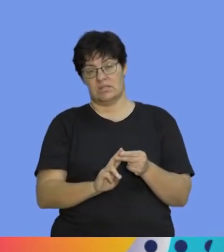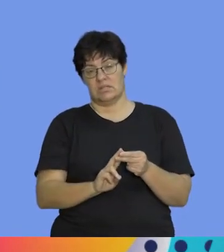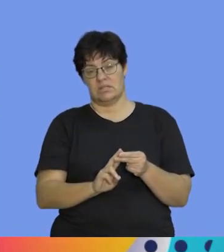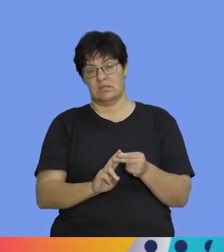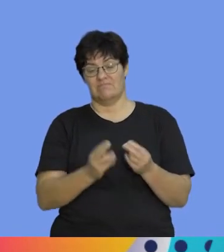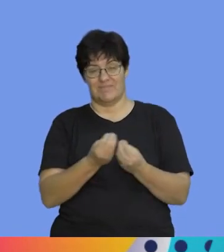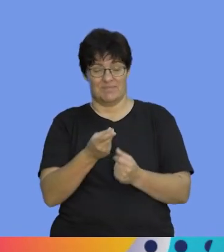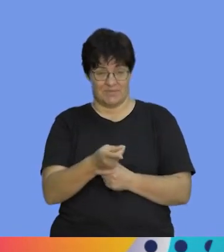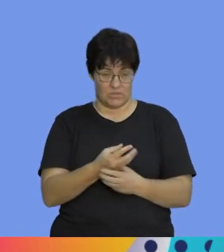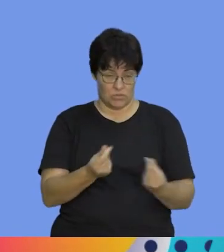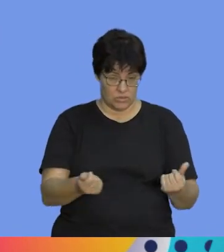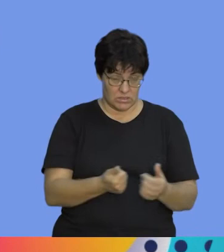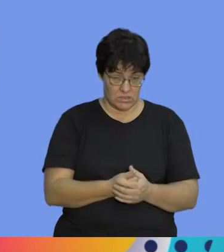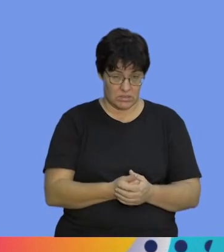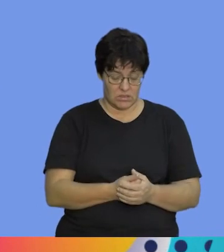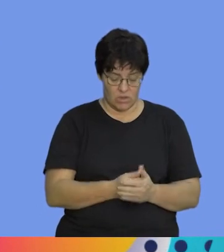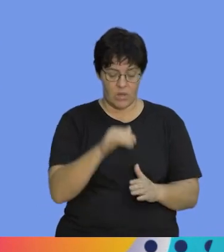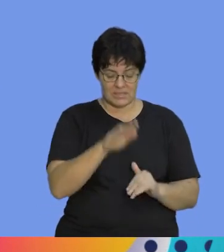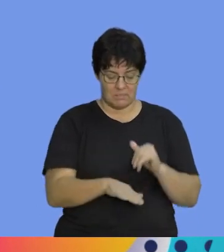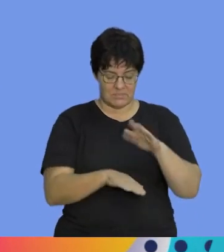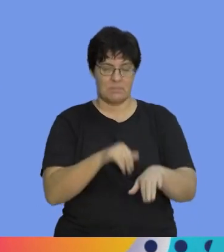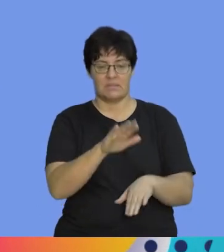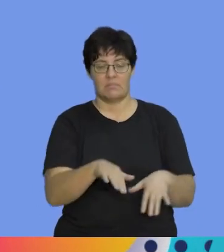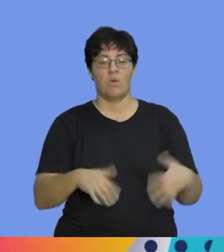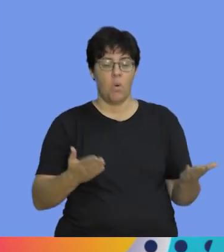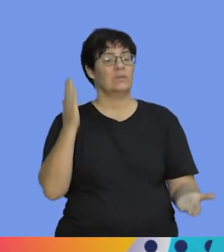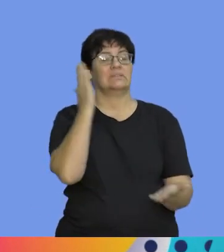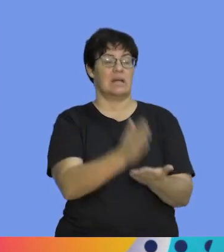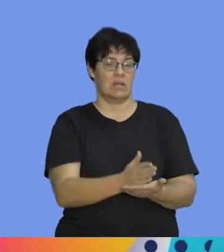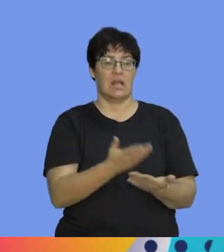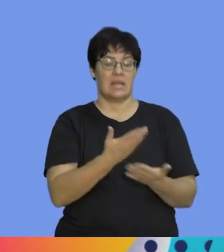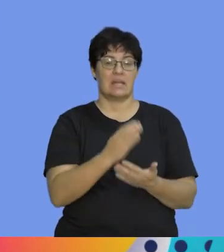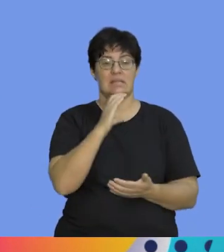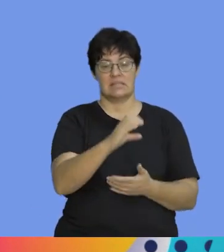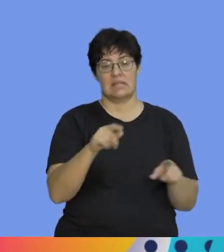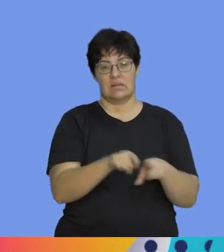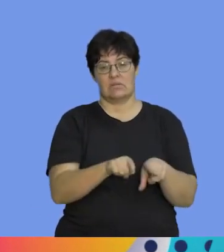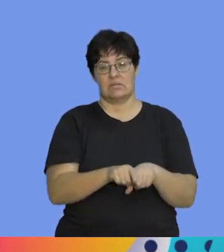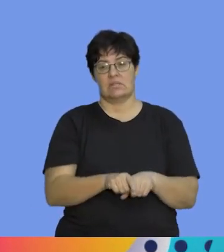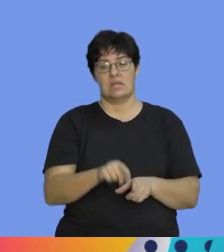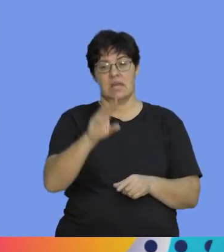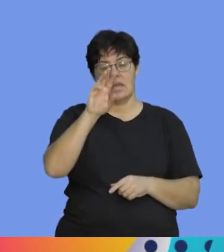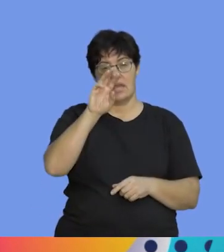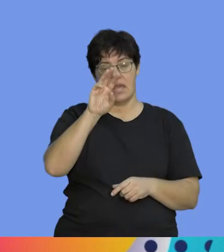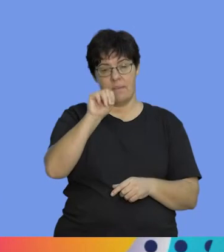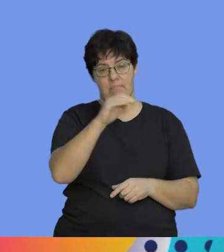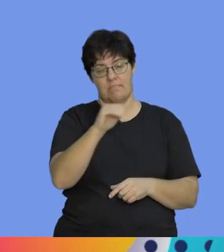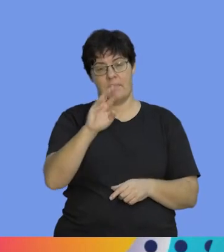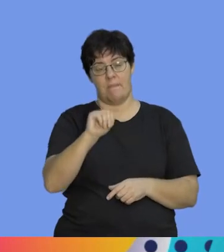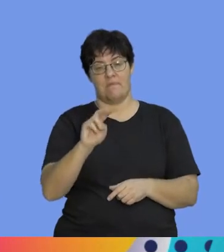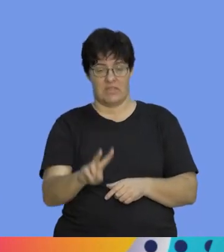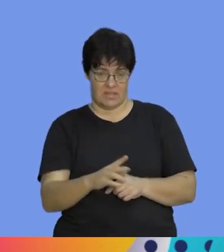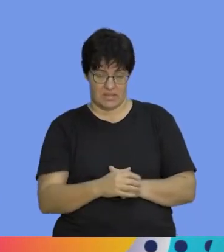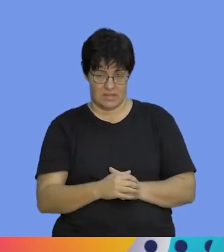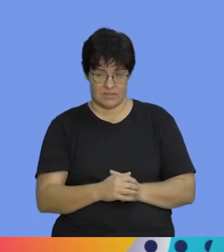Then it's actually a multi-step problem, or you can do it directly using C is equals to M divided by MV. We have